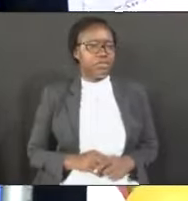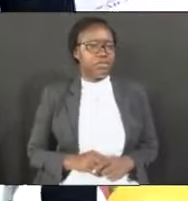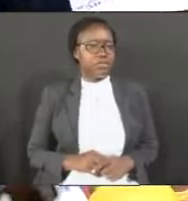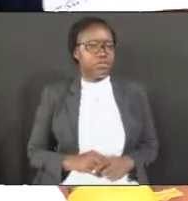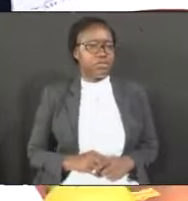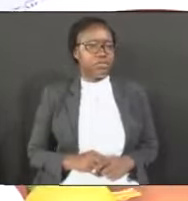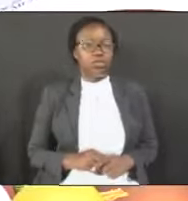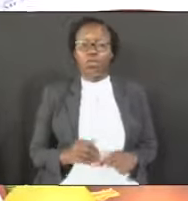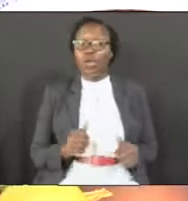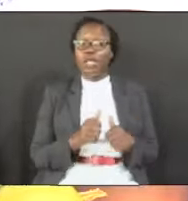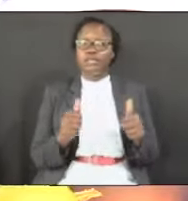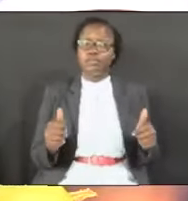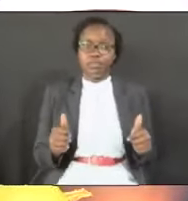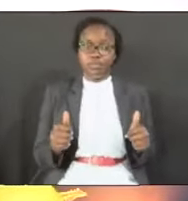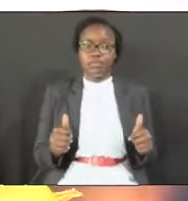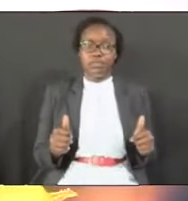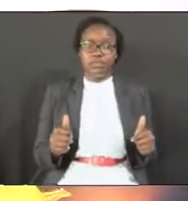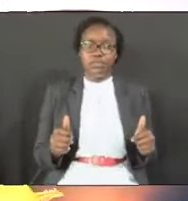Well,